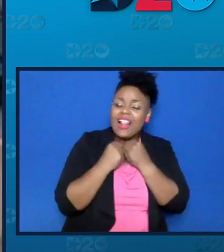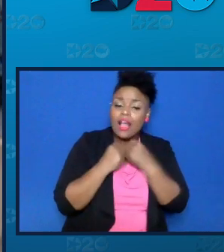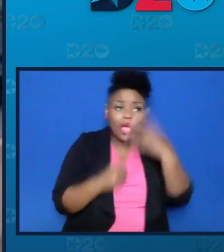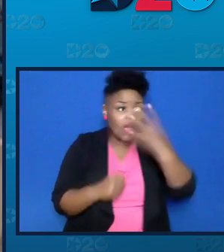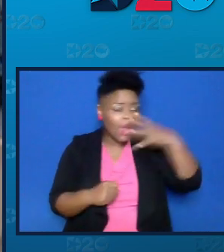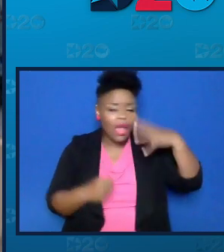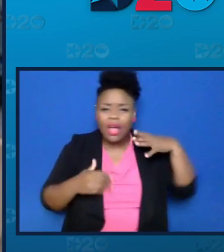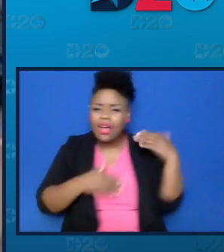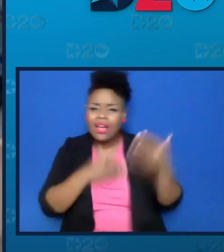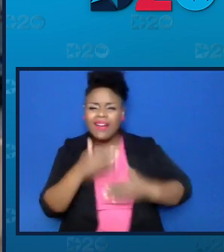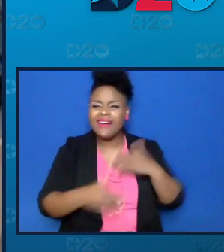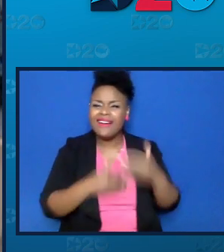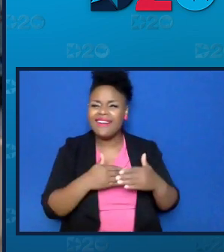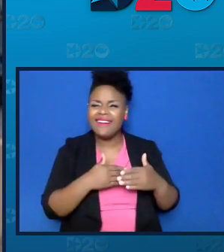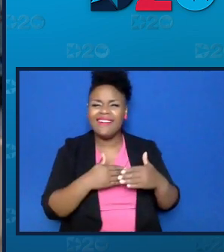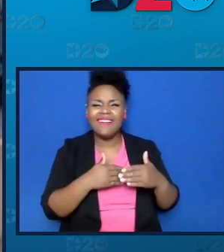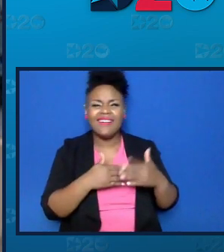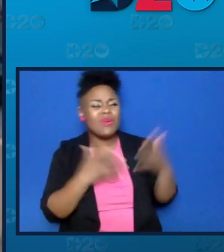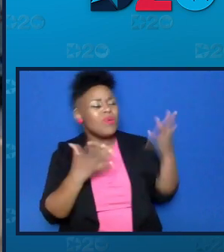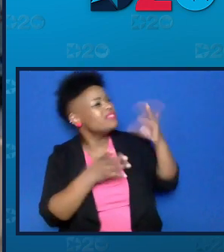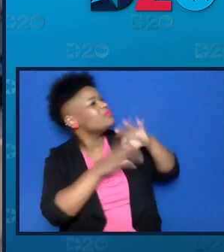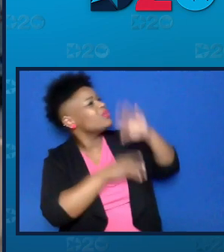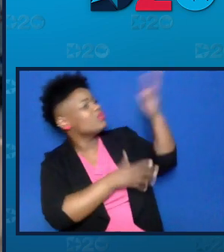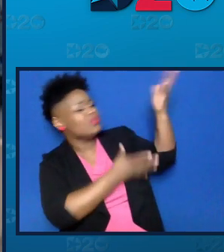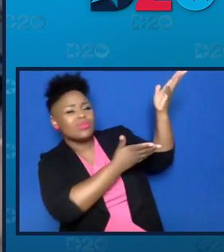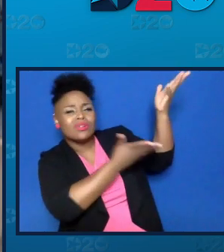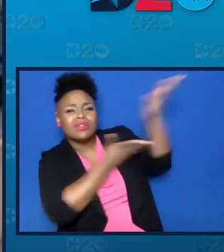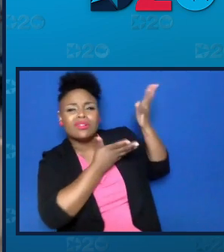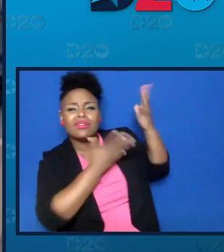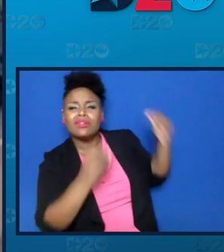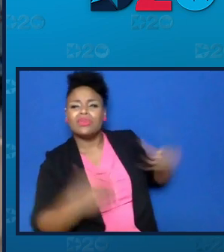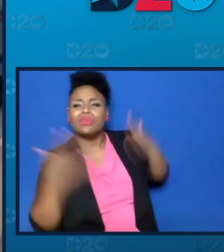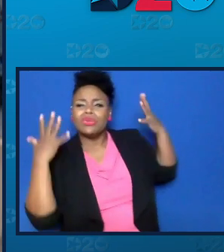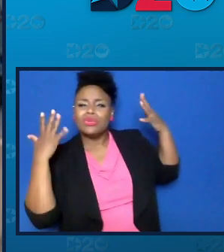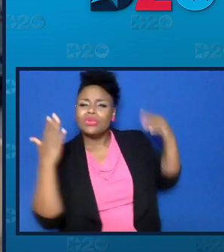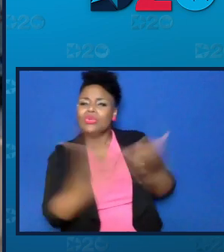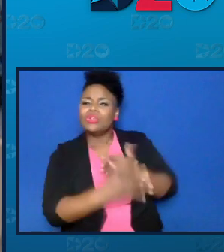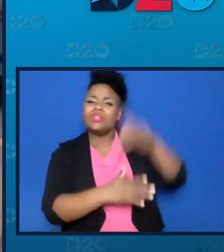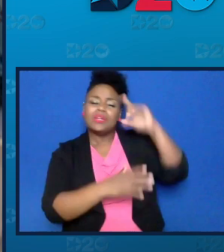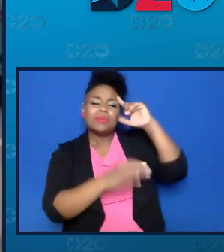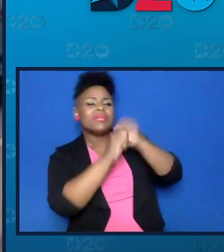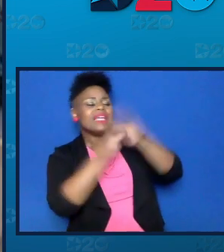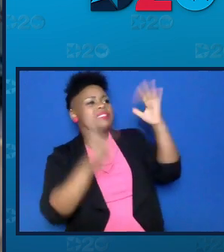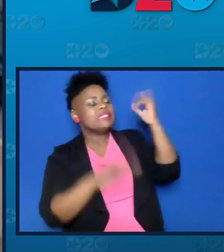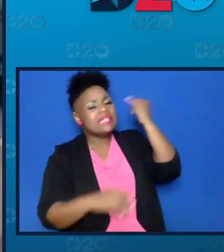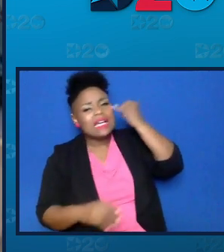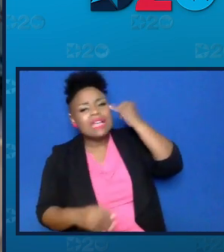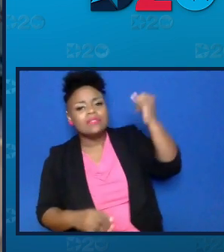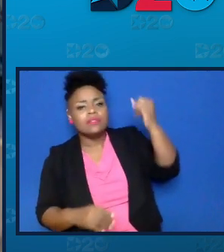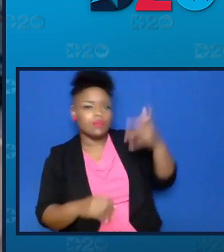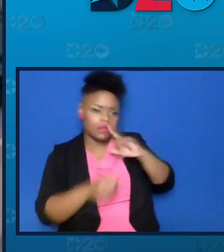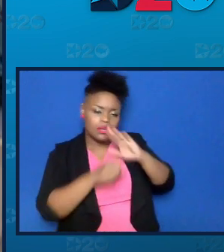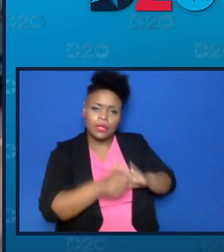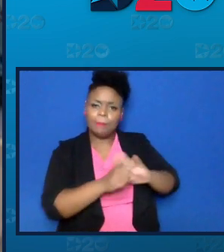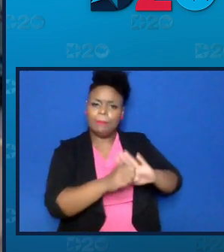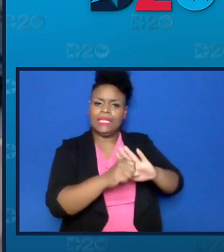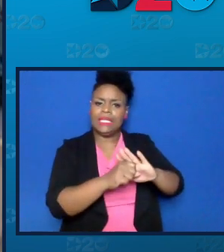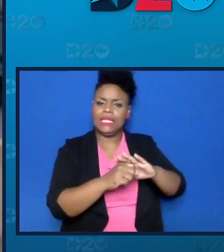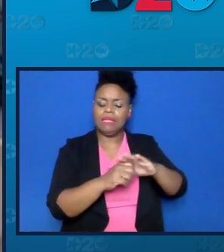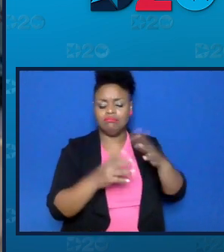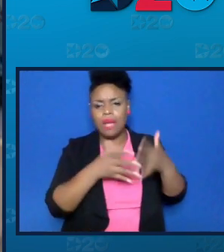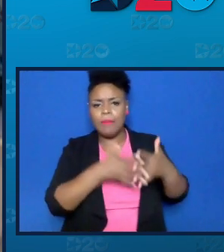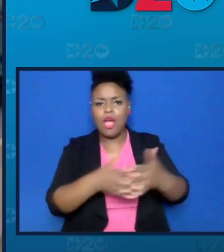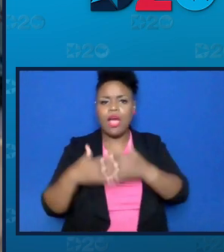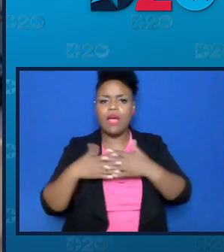us and our leaders a new resolve that committed to this new American promise, we will work together to build